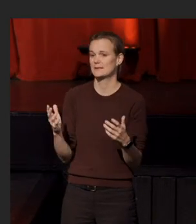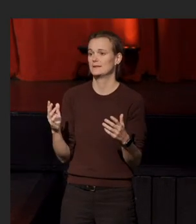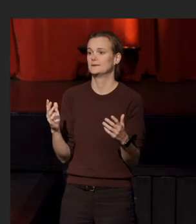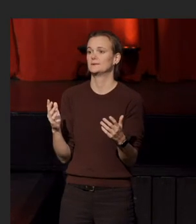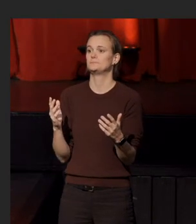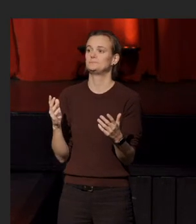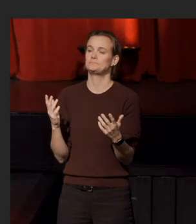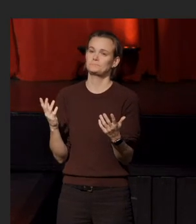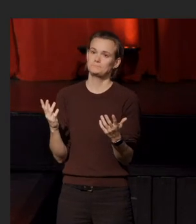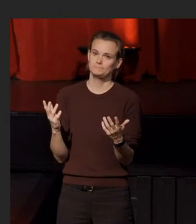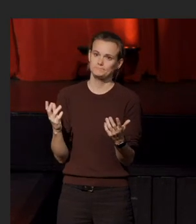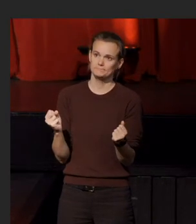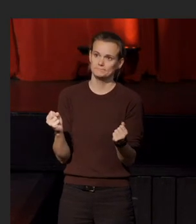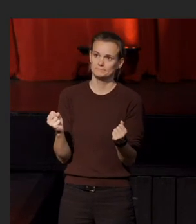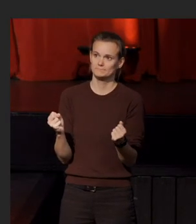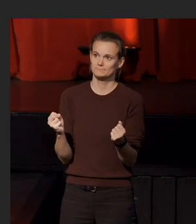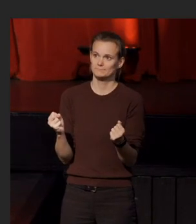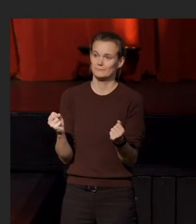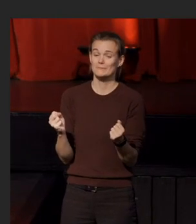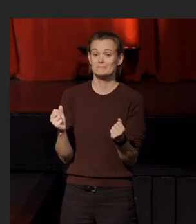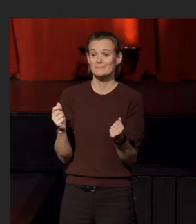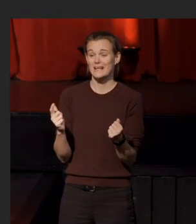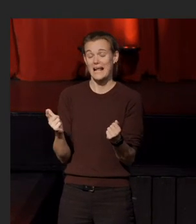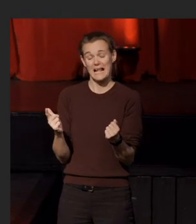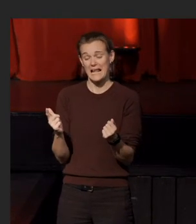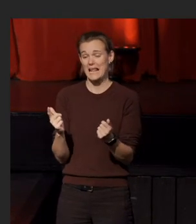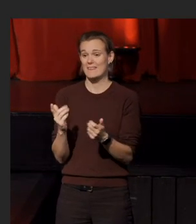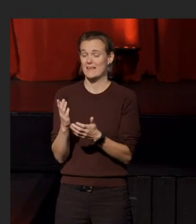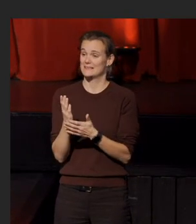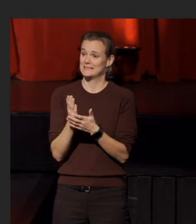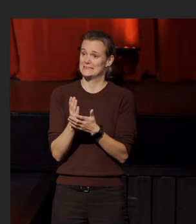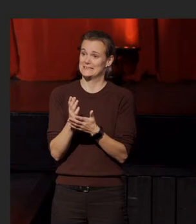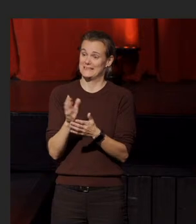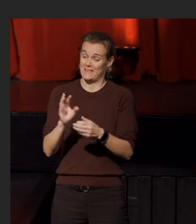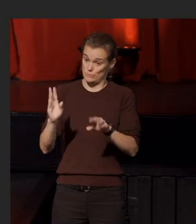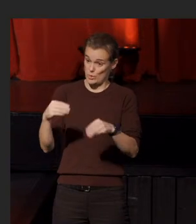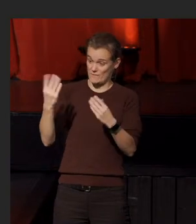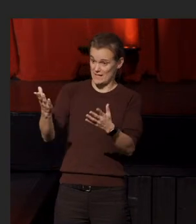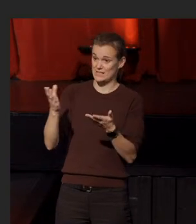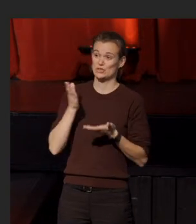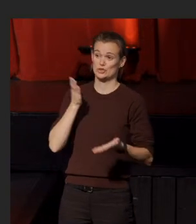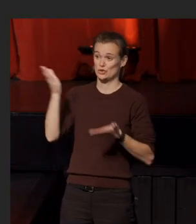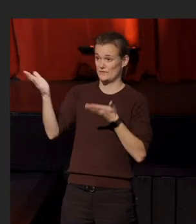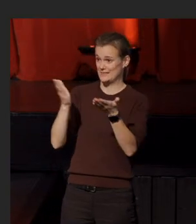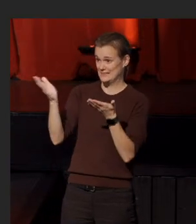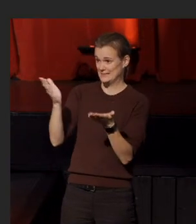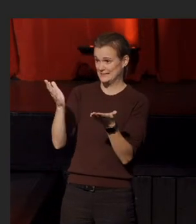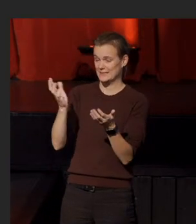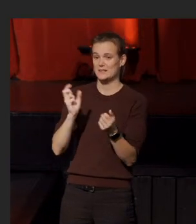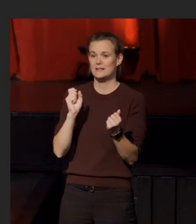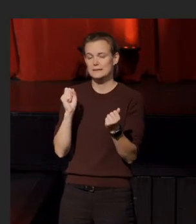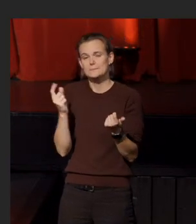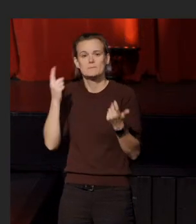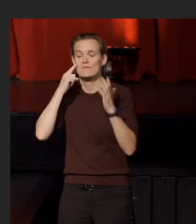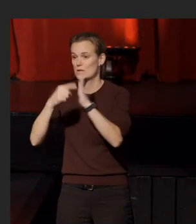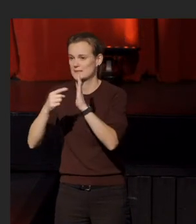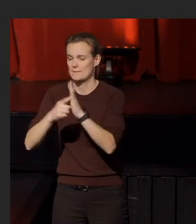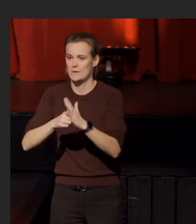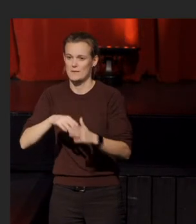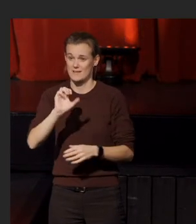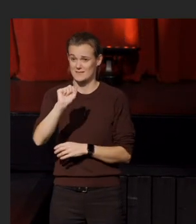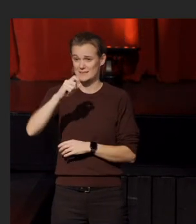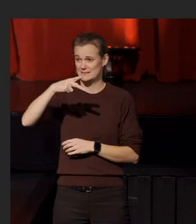do things that used to be principally confined to the top secret agencies of governments. Things like